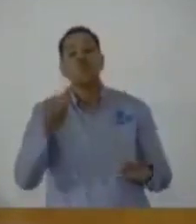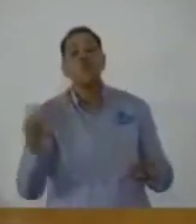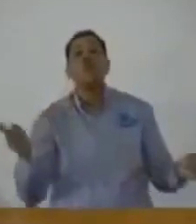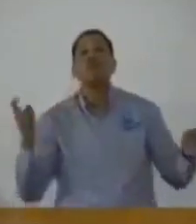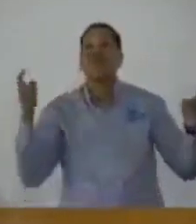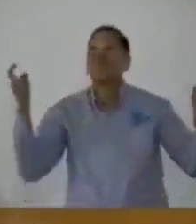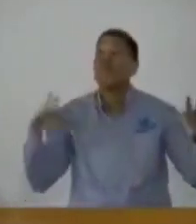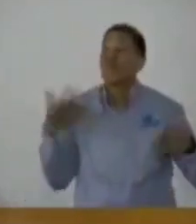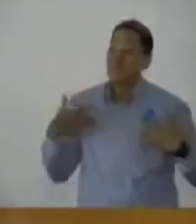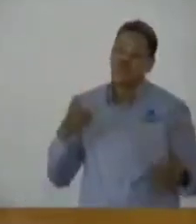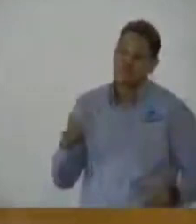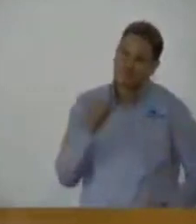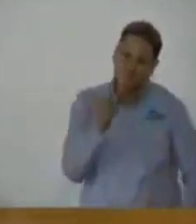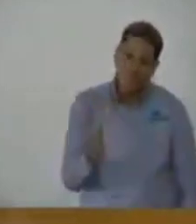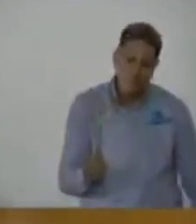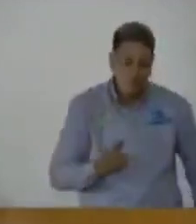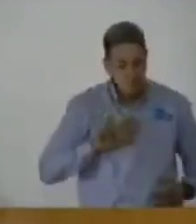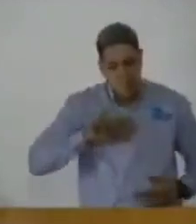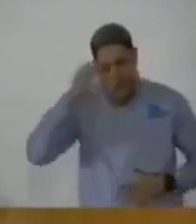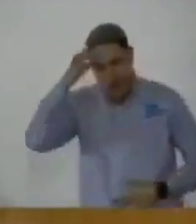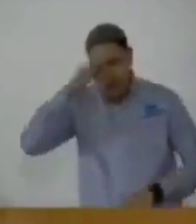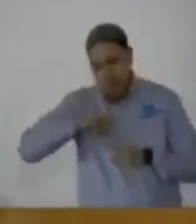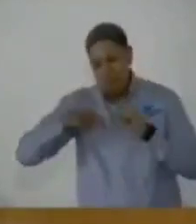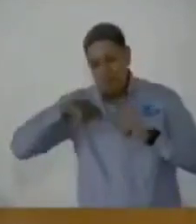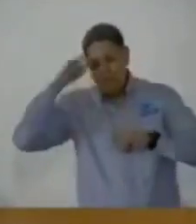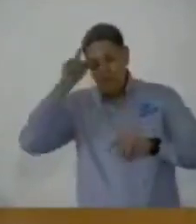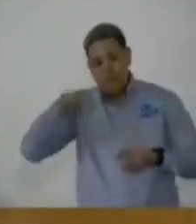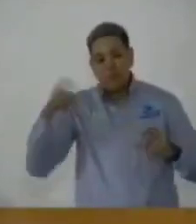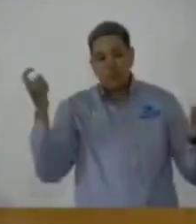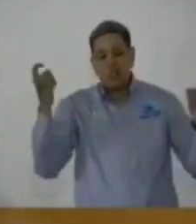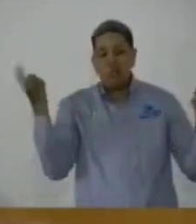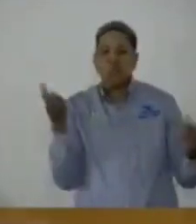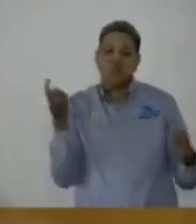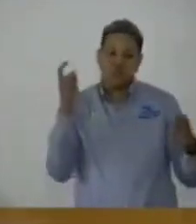celebratory, in my opinion, but I understand that you must celebrate something.